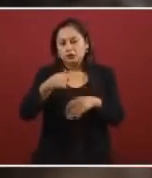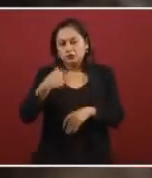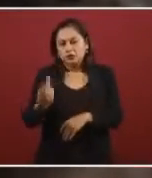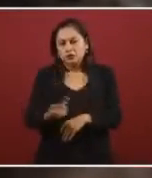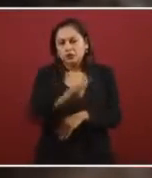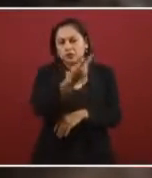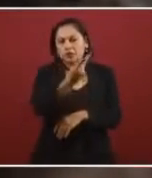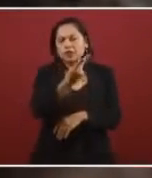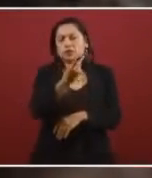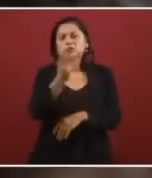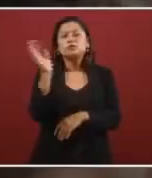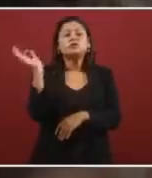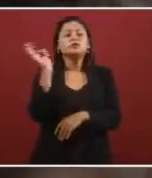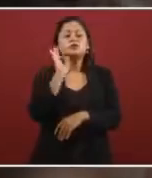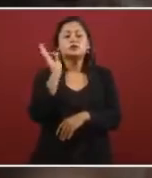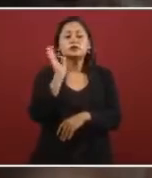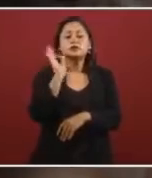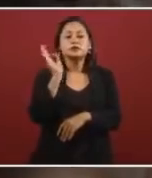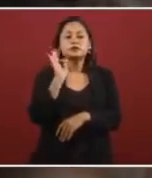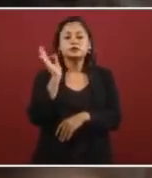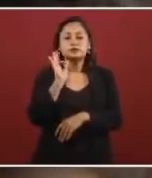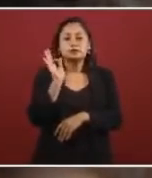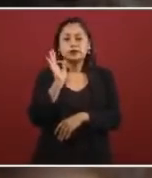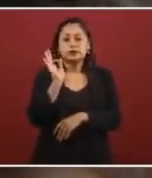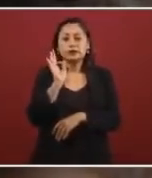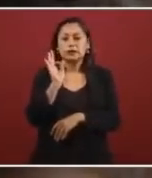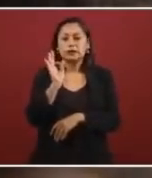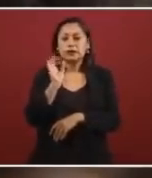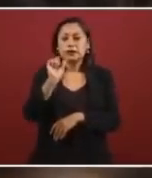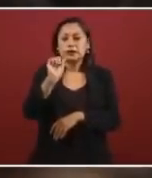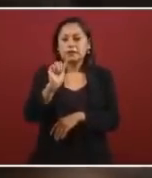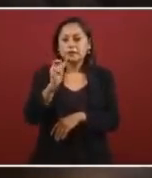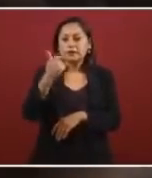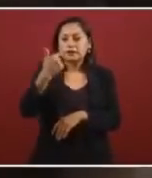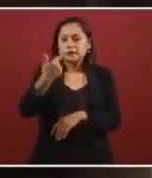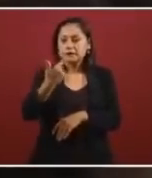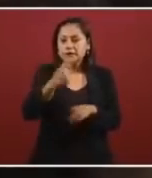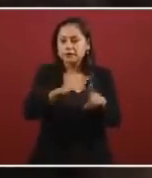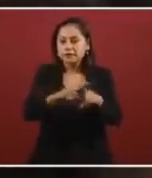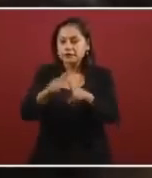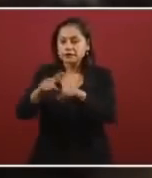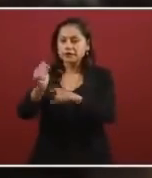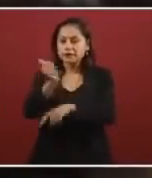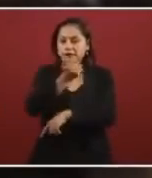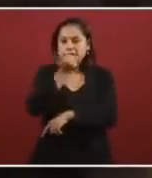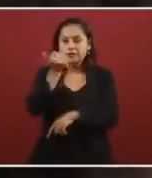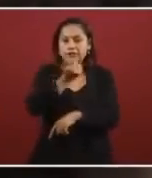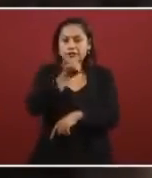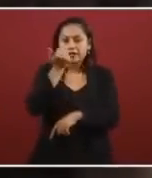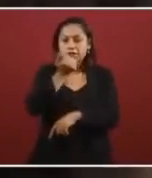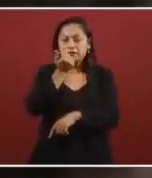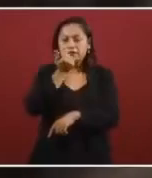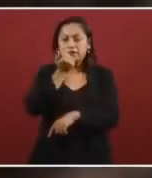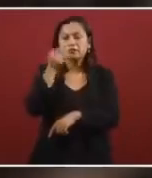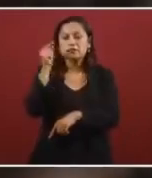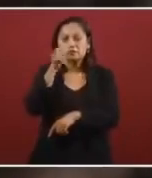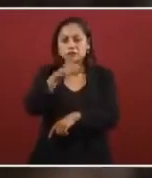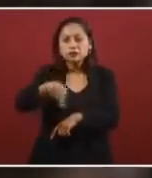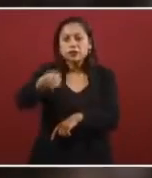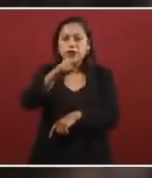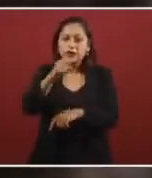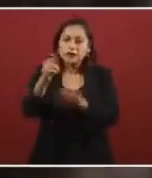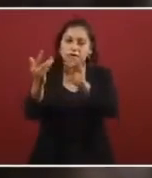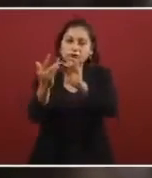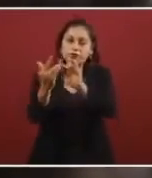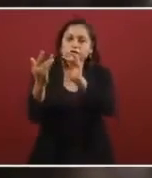Regarding the possibility that about 27 have been attributed to the normalists that had